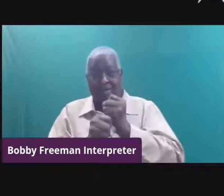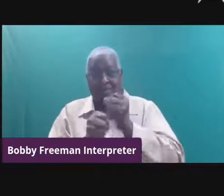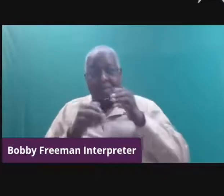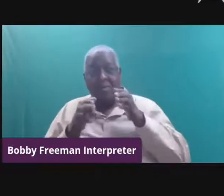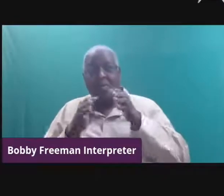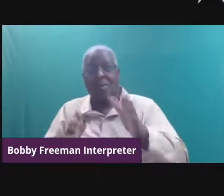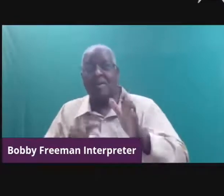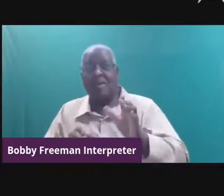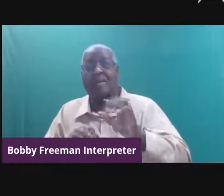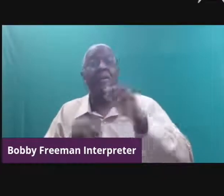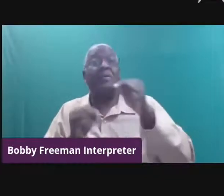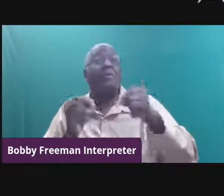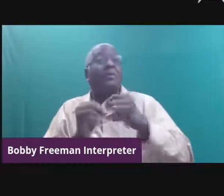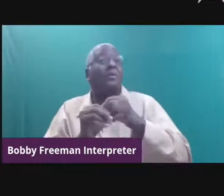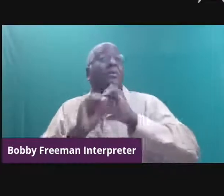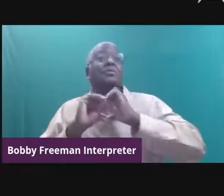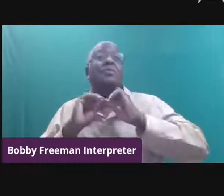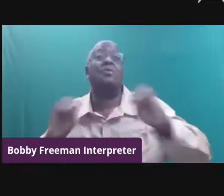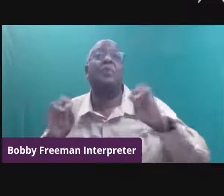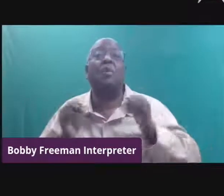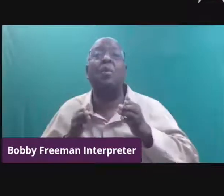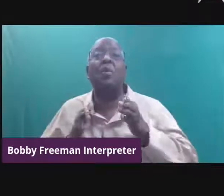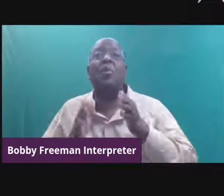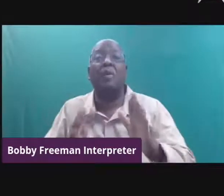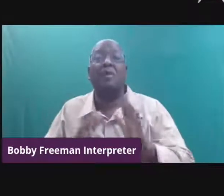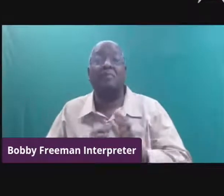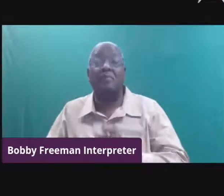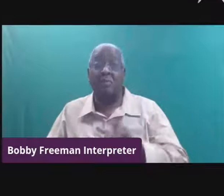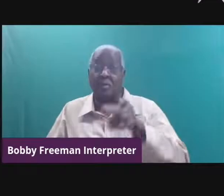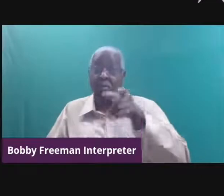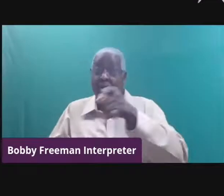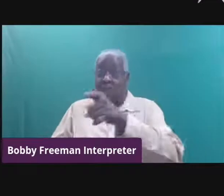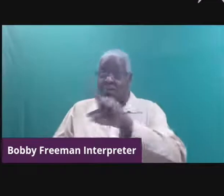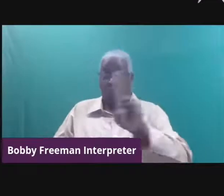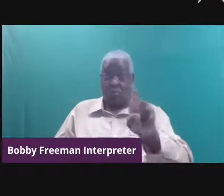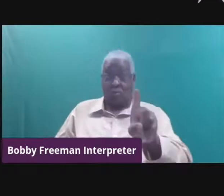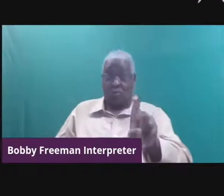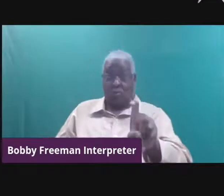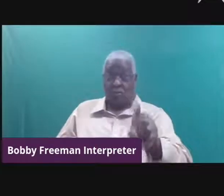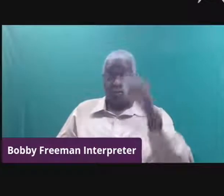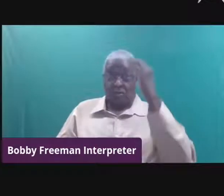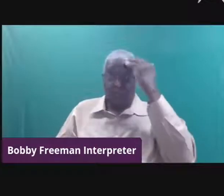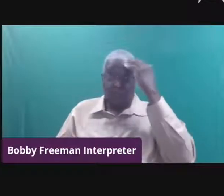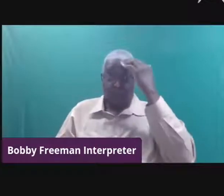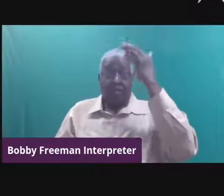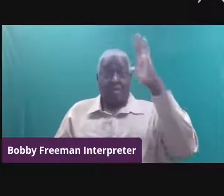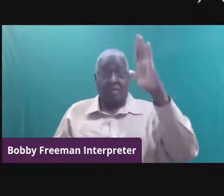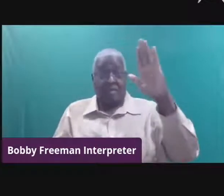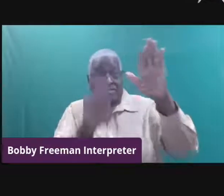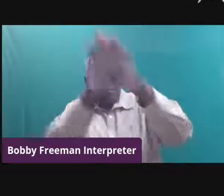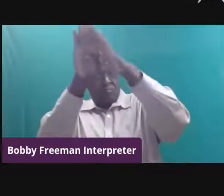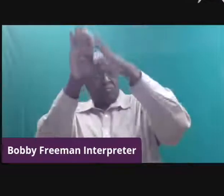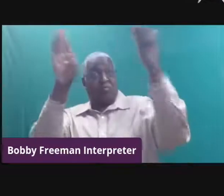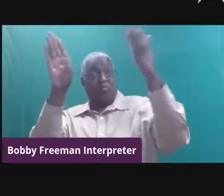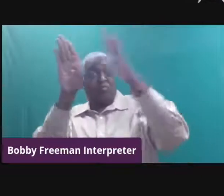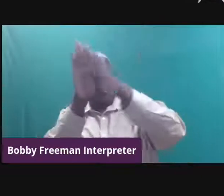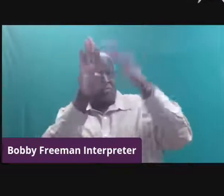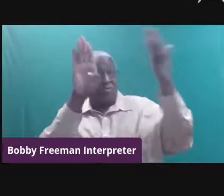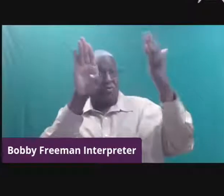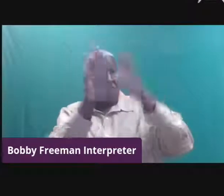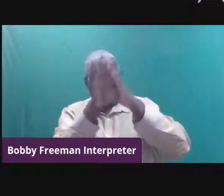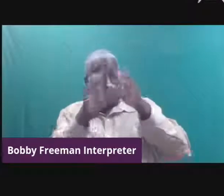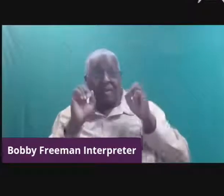of no way. Anybody here ever known God to make a way? Known God to open doors? Known God to make